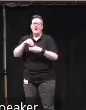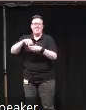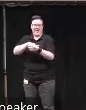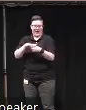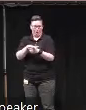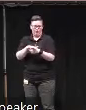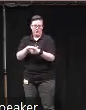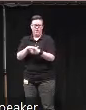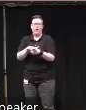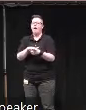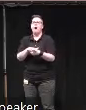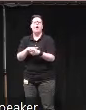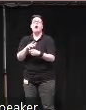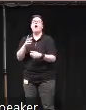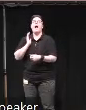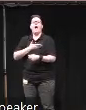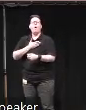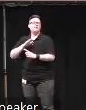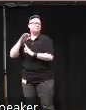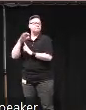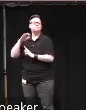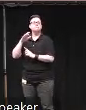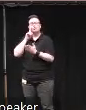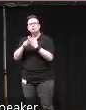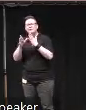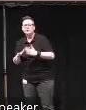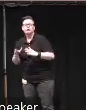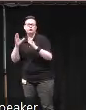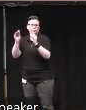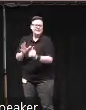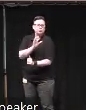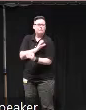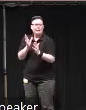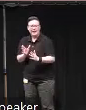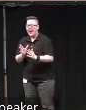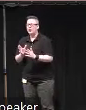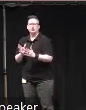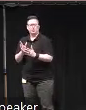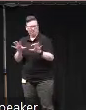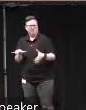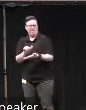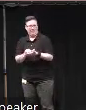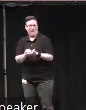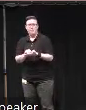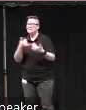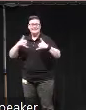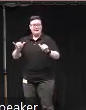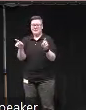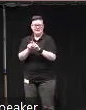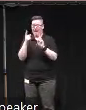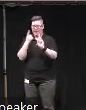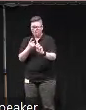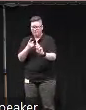by our world-class researchers and teachers and clinicians. Now, vision remains that we want to create